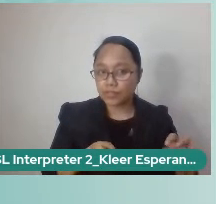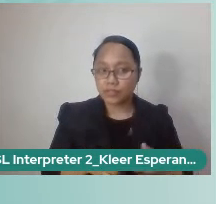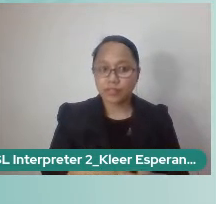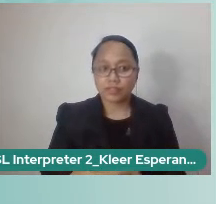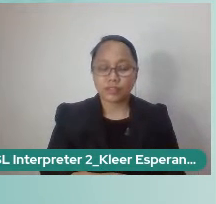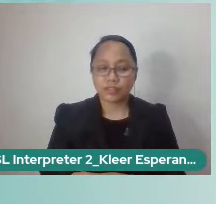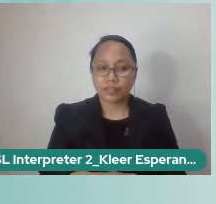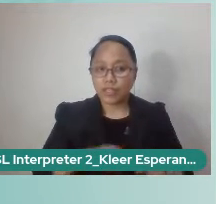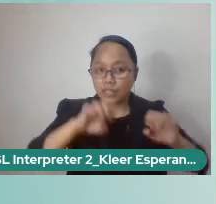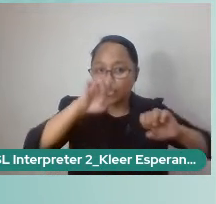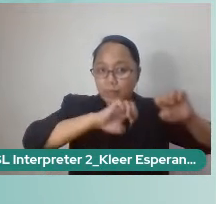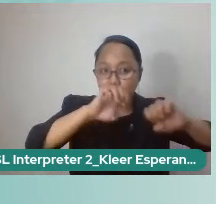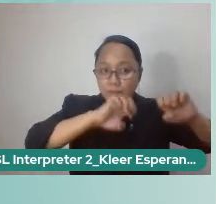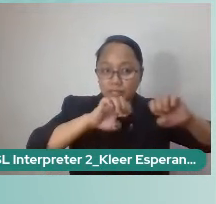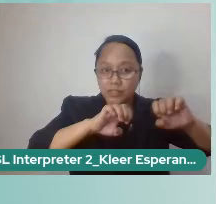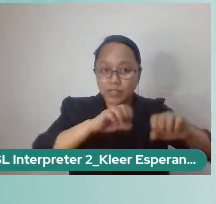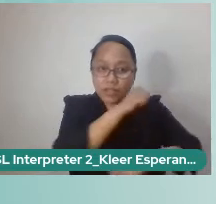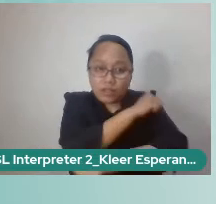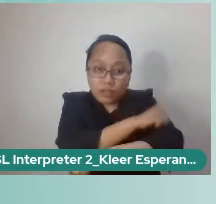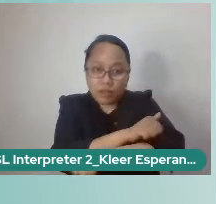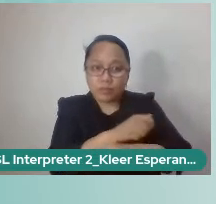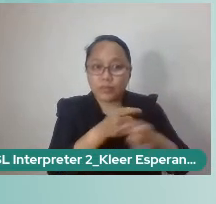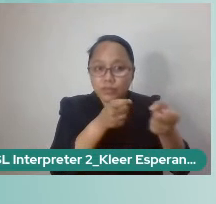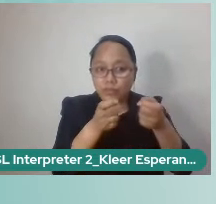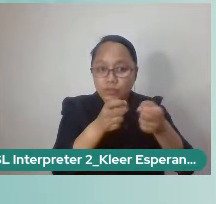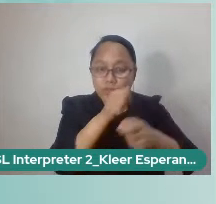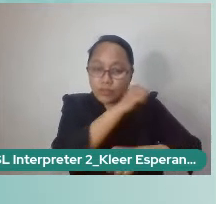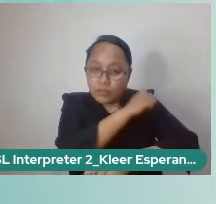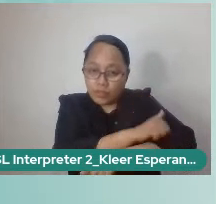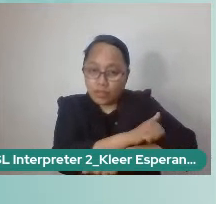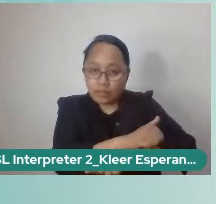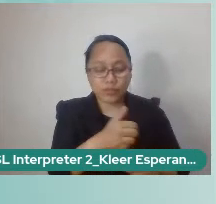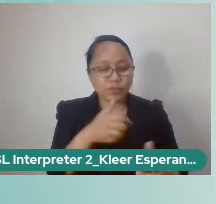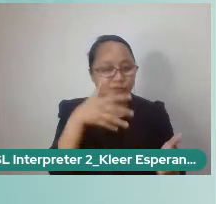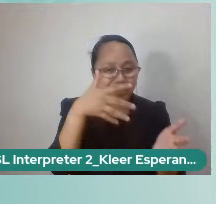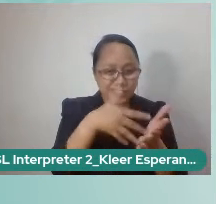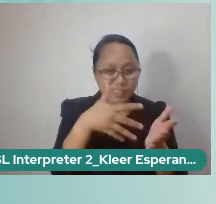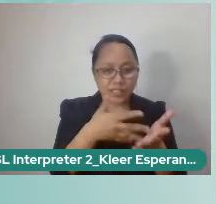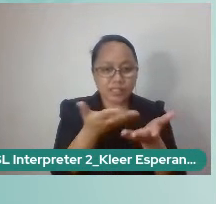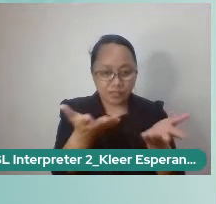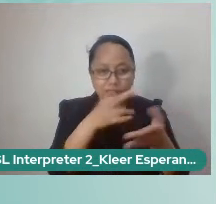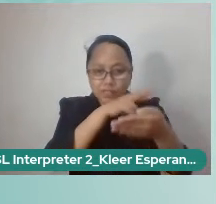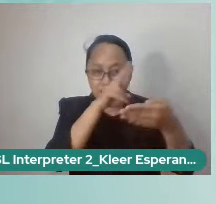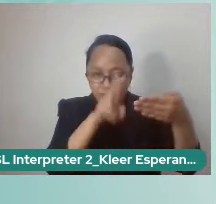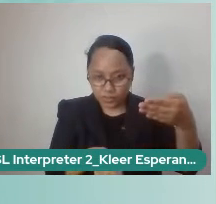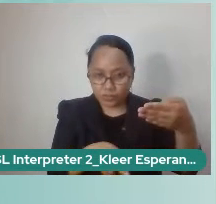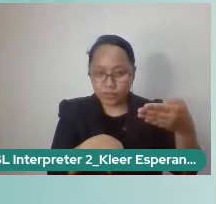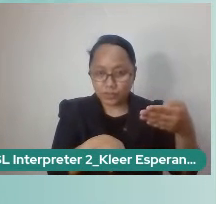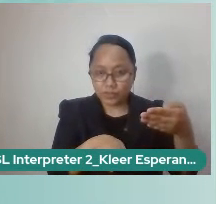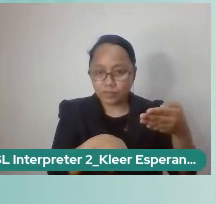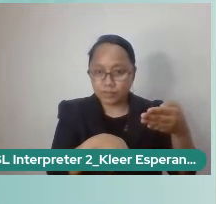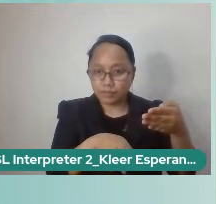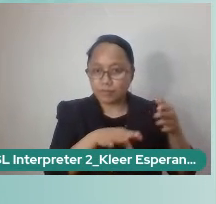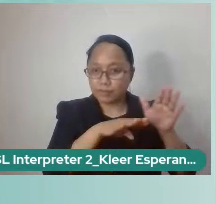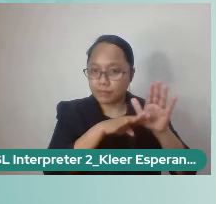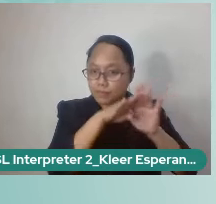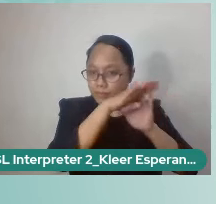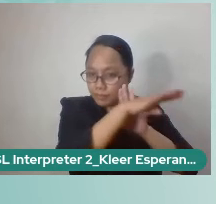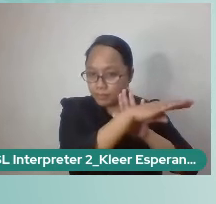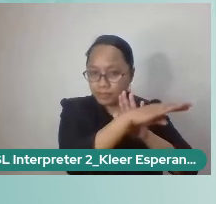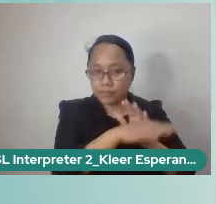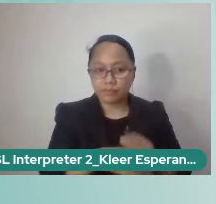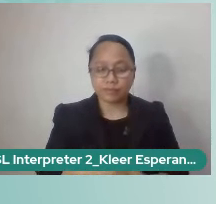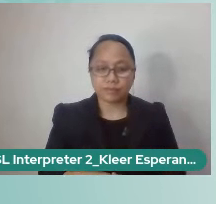test negative. So that's a stunning result and really shows this long-term protection against invasive cancer through HPV